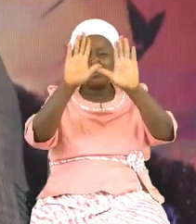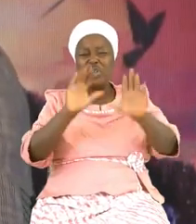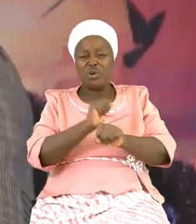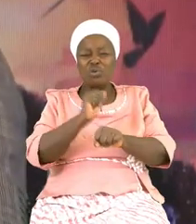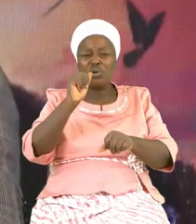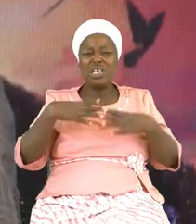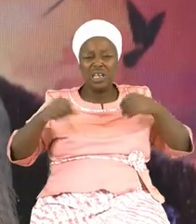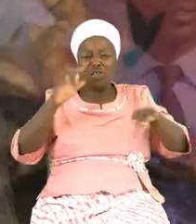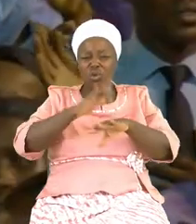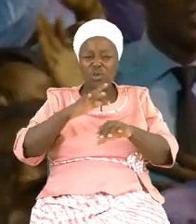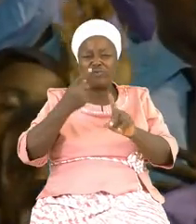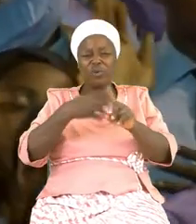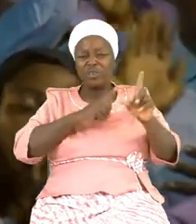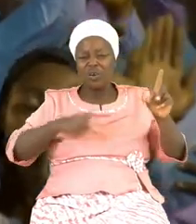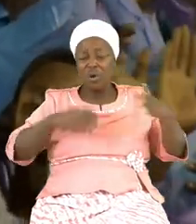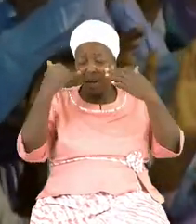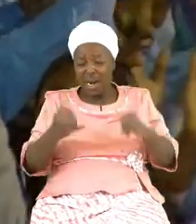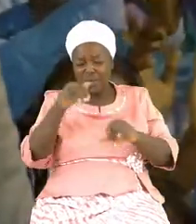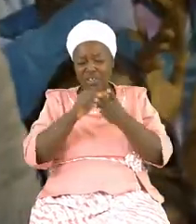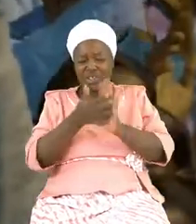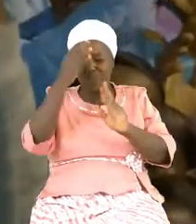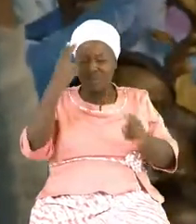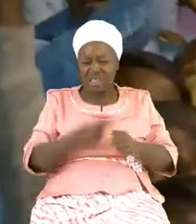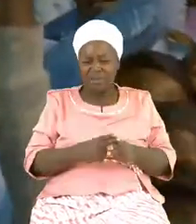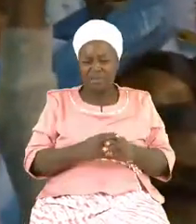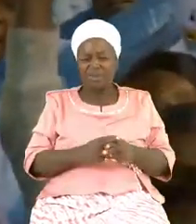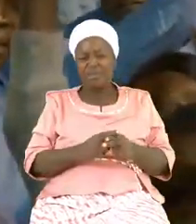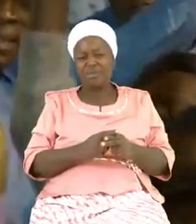in Jesus' name.